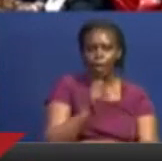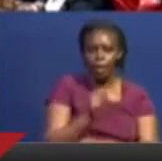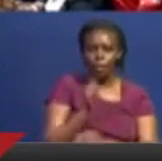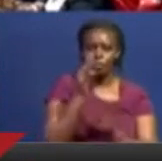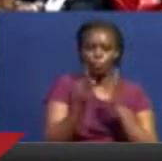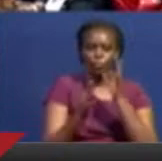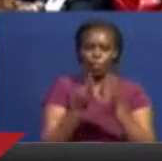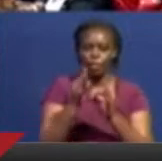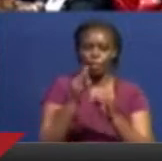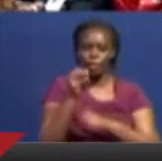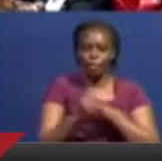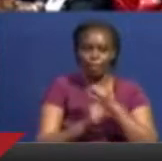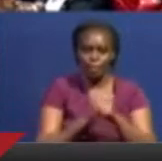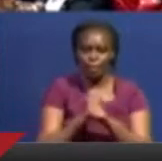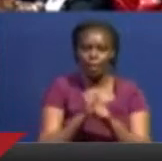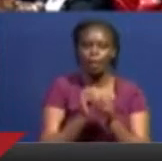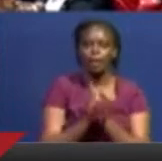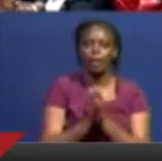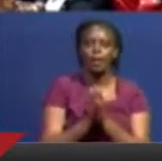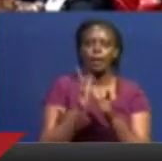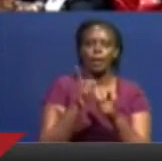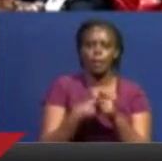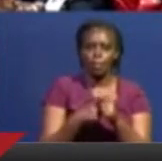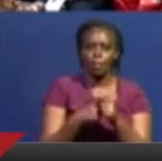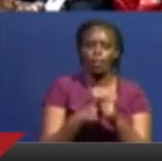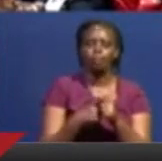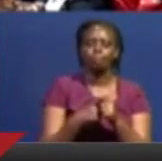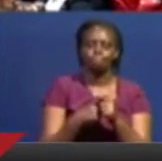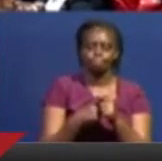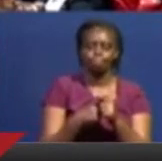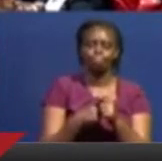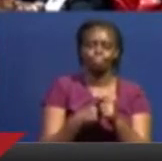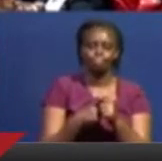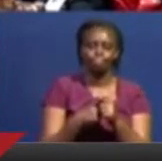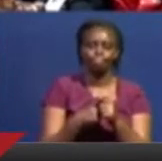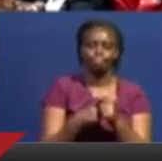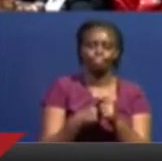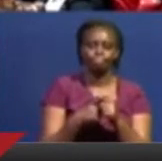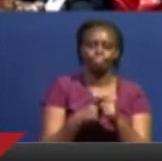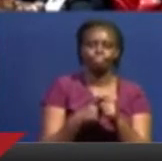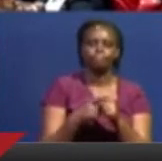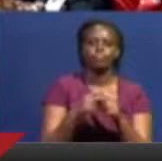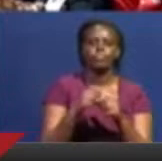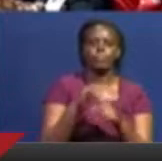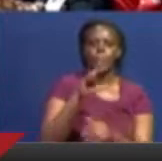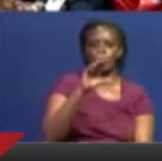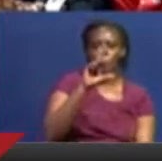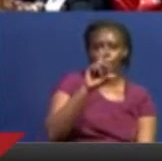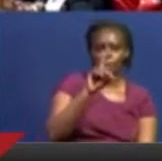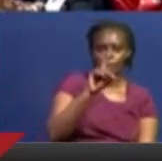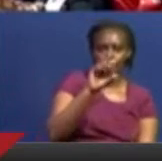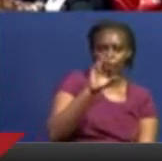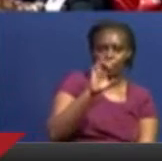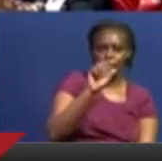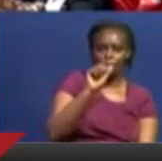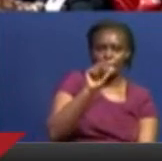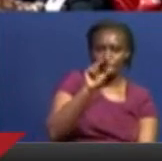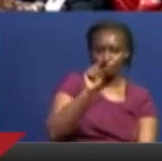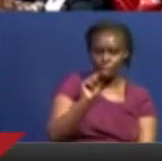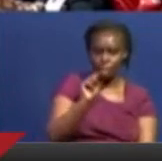33 years, and then to position of Associate Dean at the age of